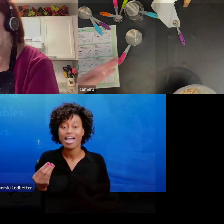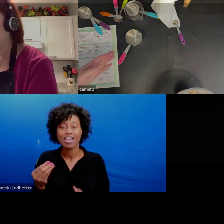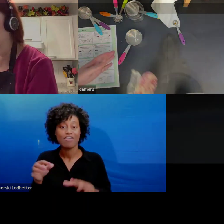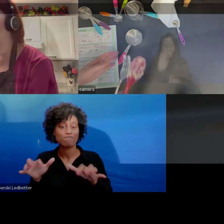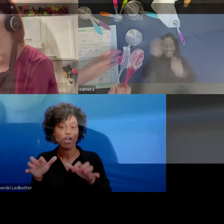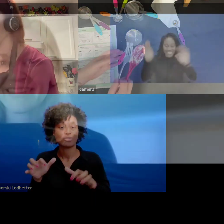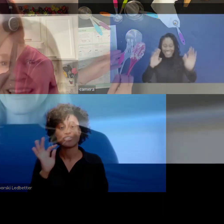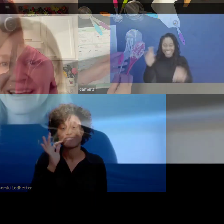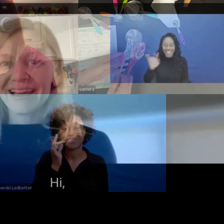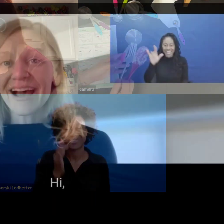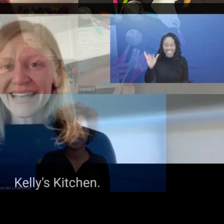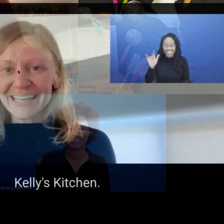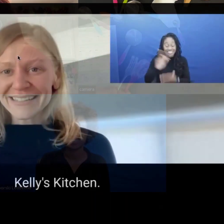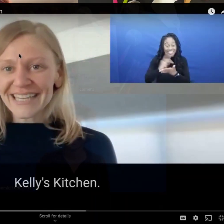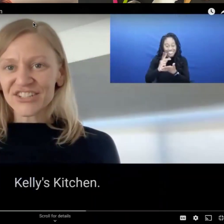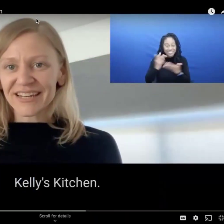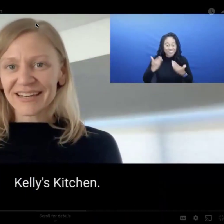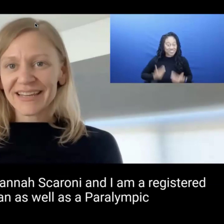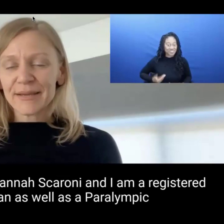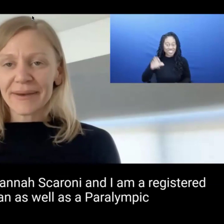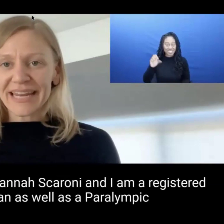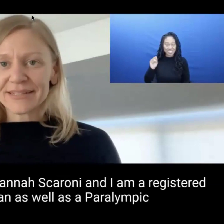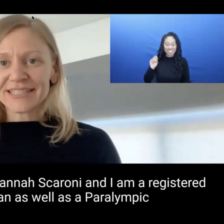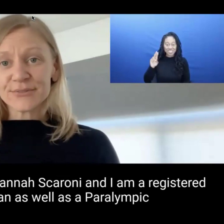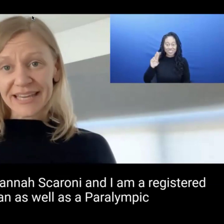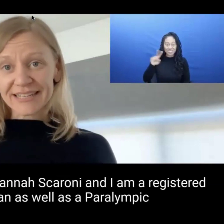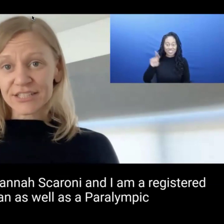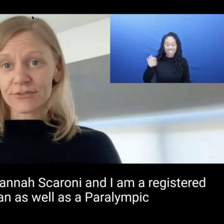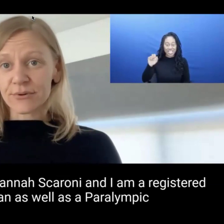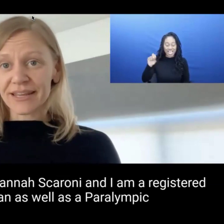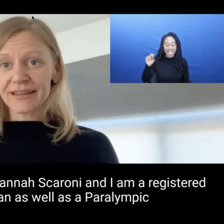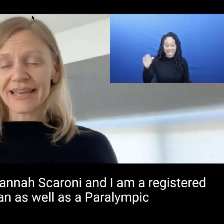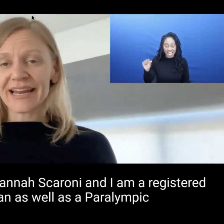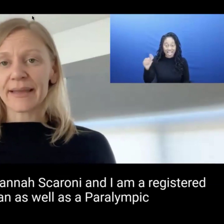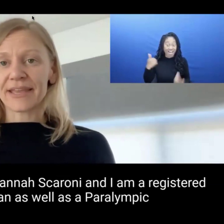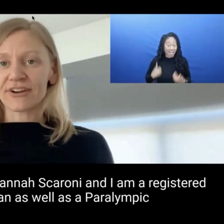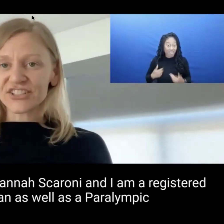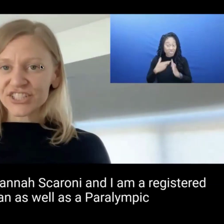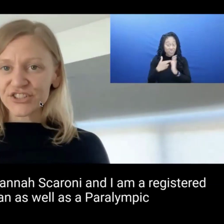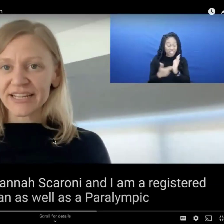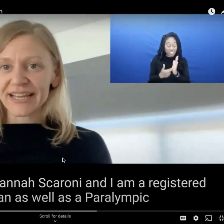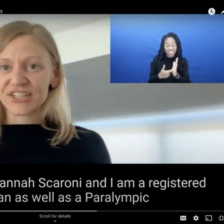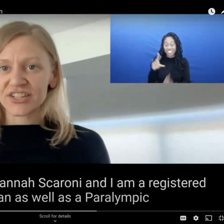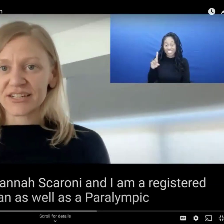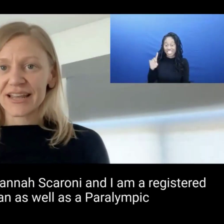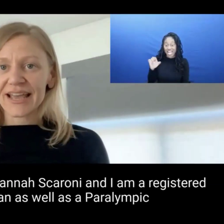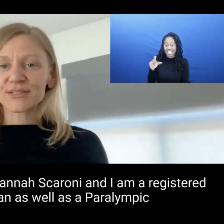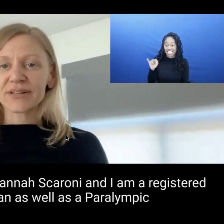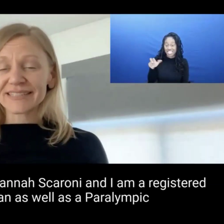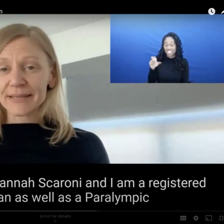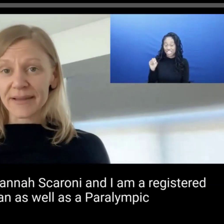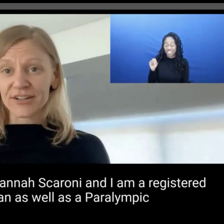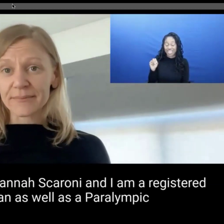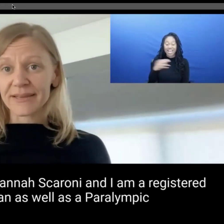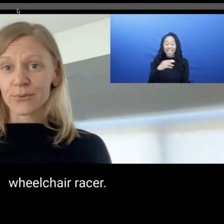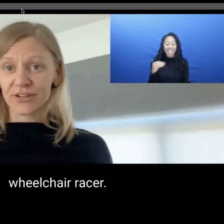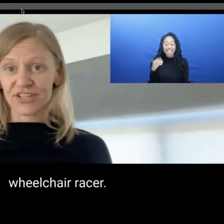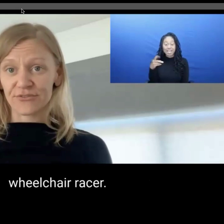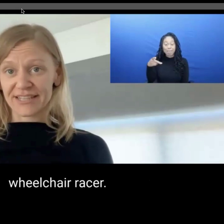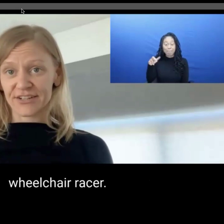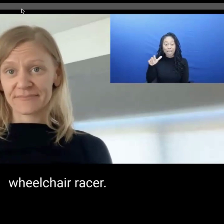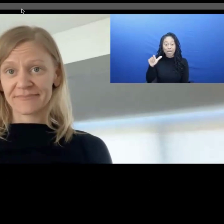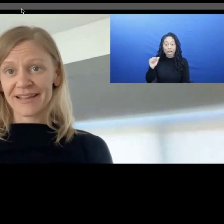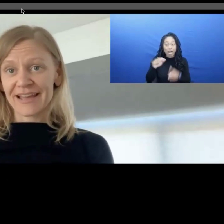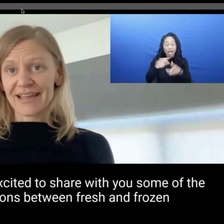fruit. Hi, Kelly's Kitchen. My name is Susanna Scaroni, and I am a registered dietitian as well as a Paralympic